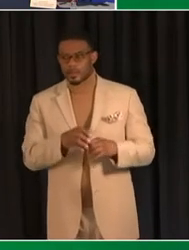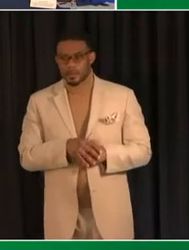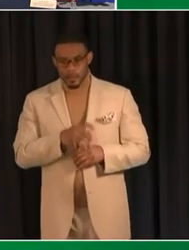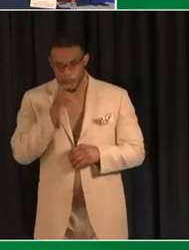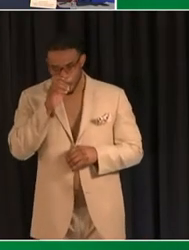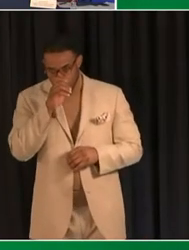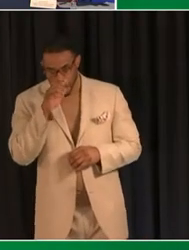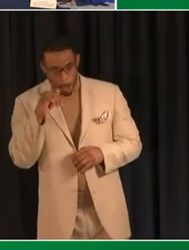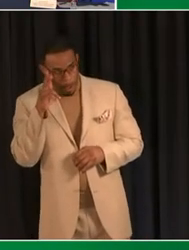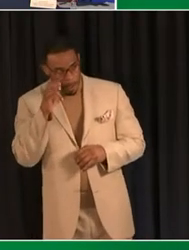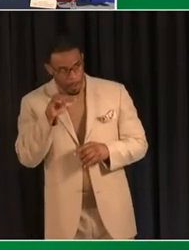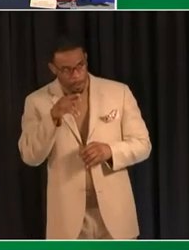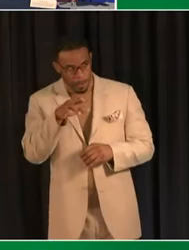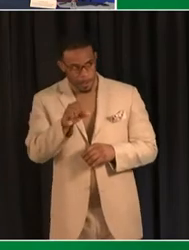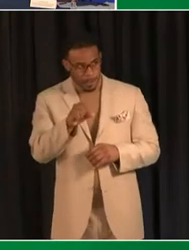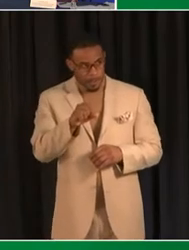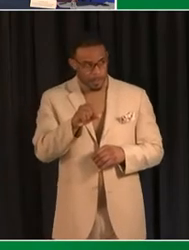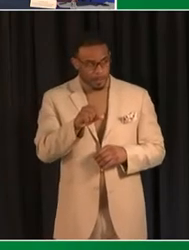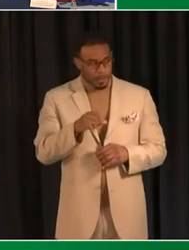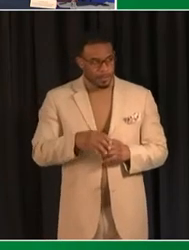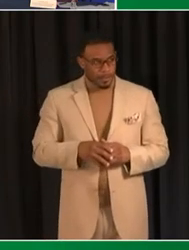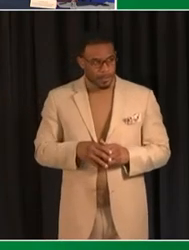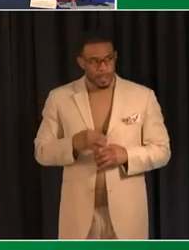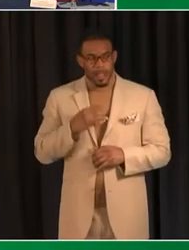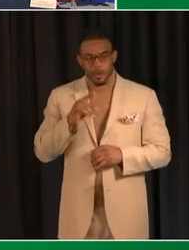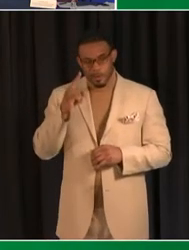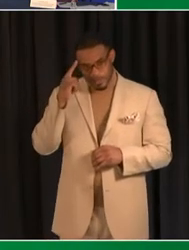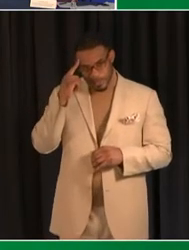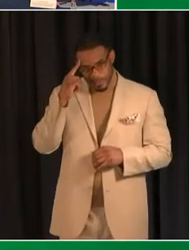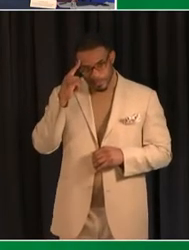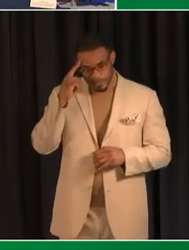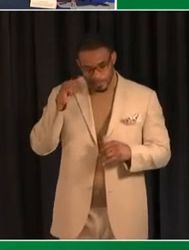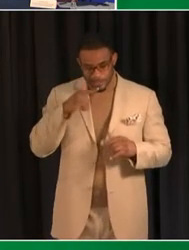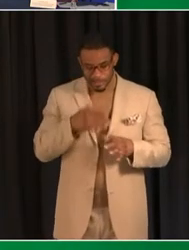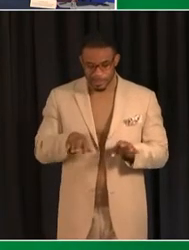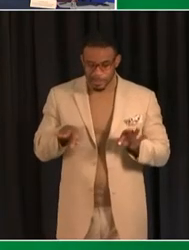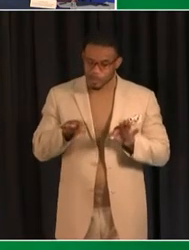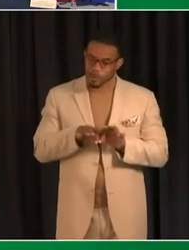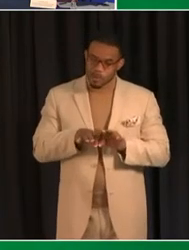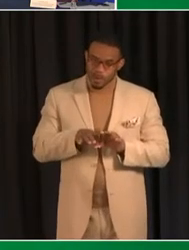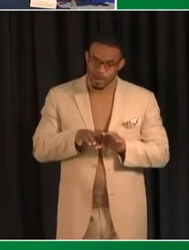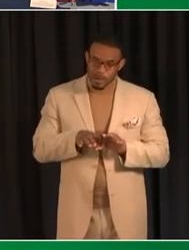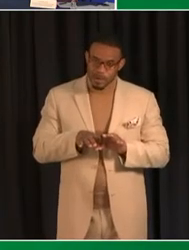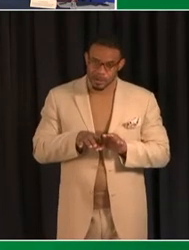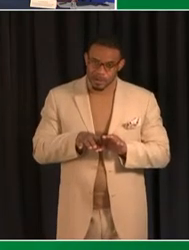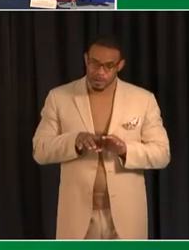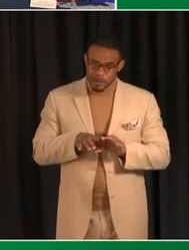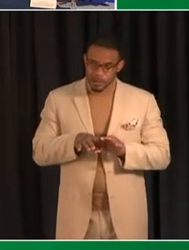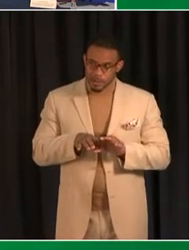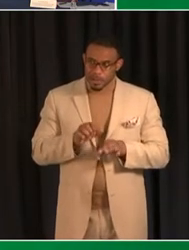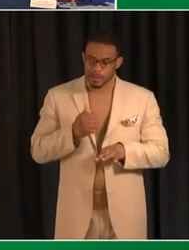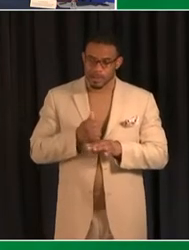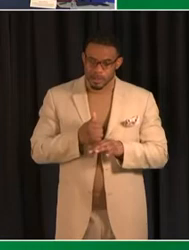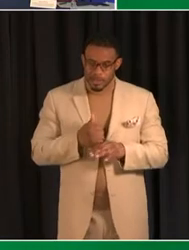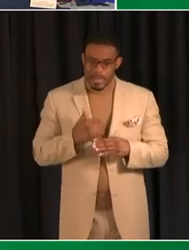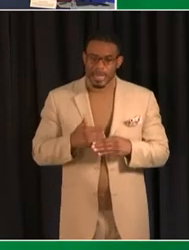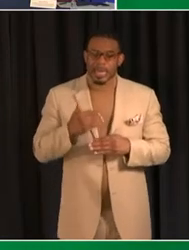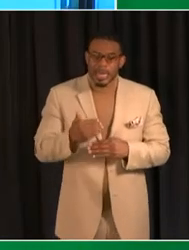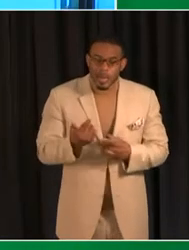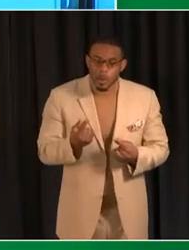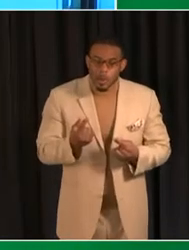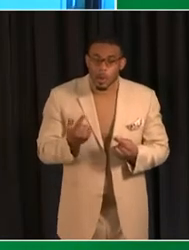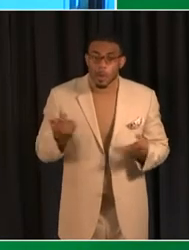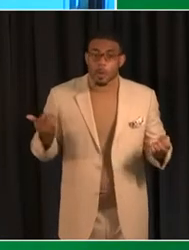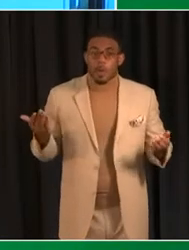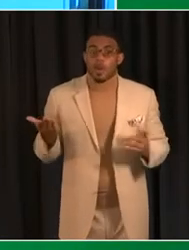Yeah, so as I was listening to Chris and Allison, I do think it's an important sort of next step